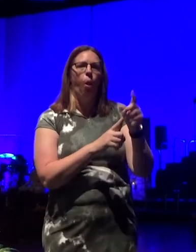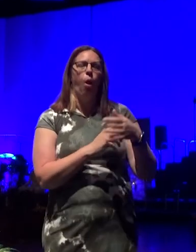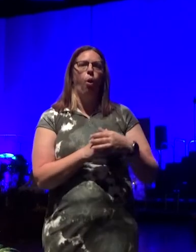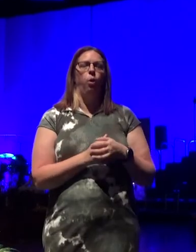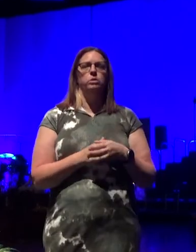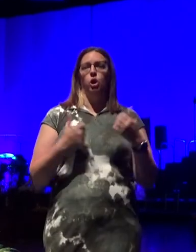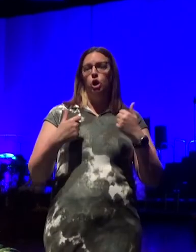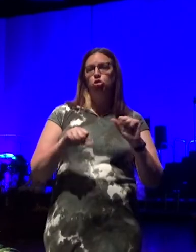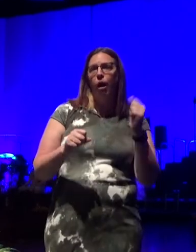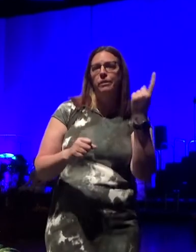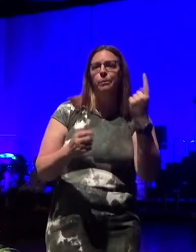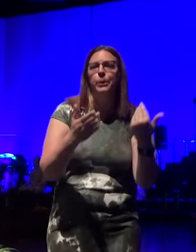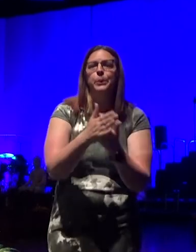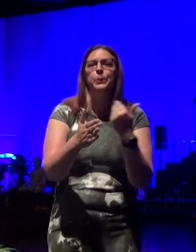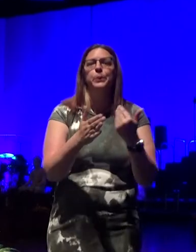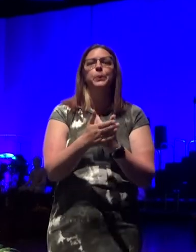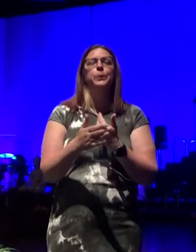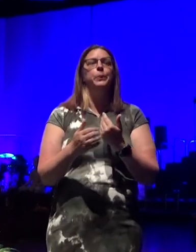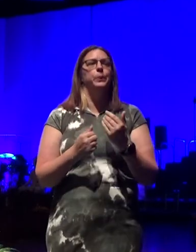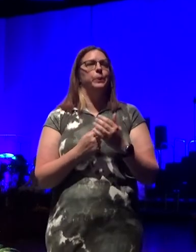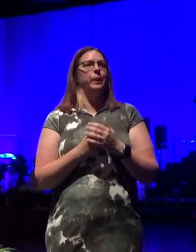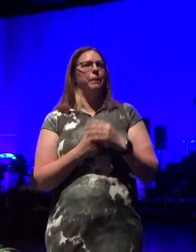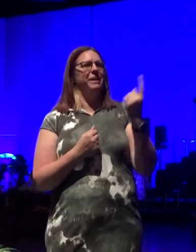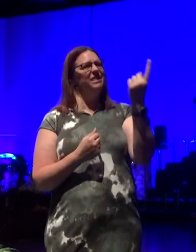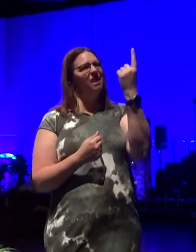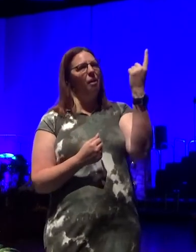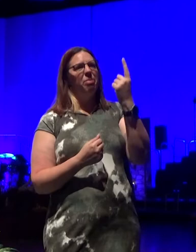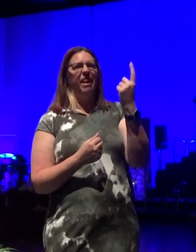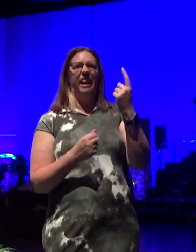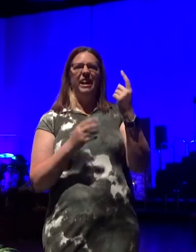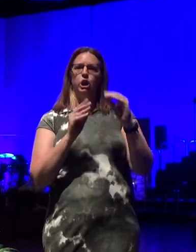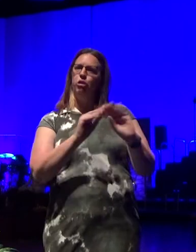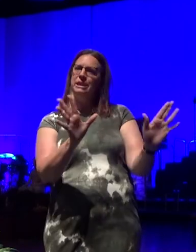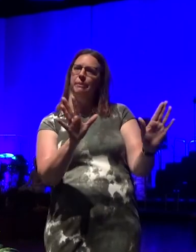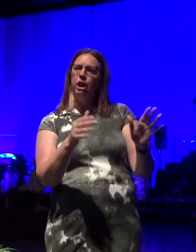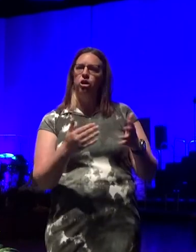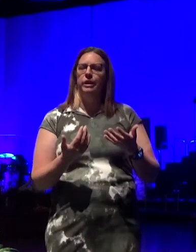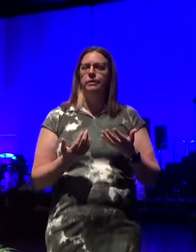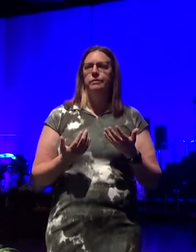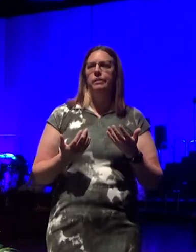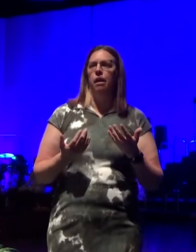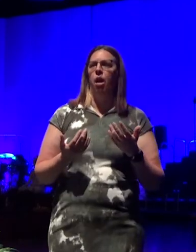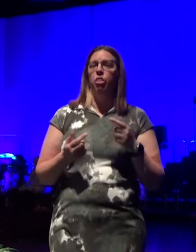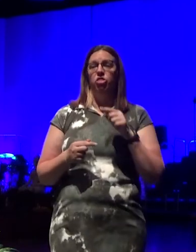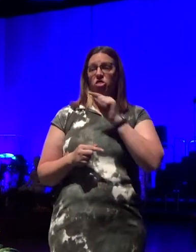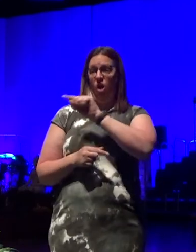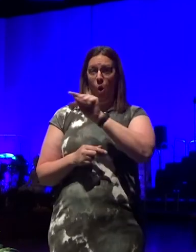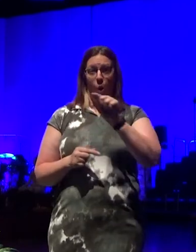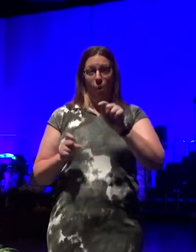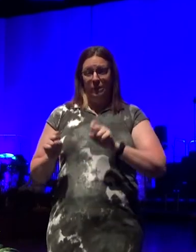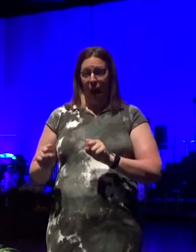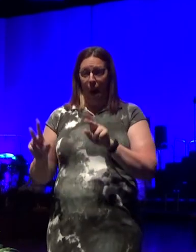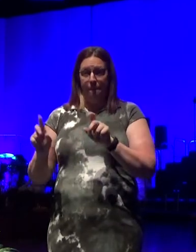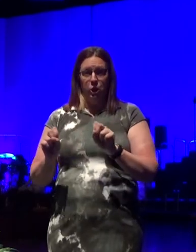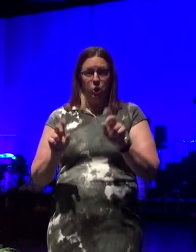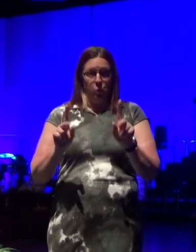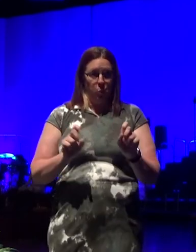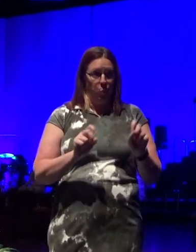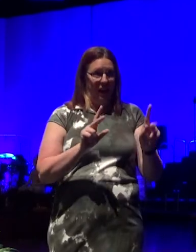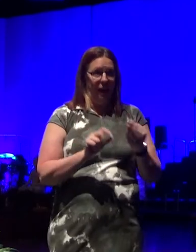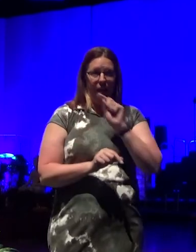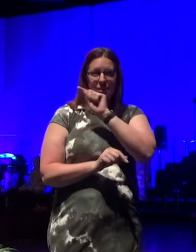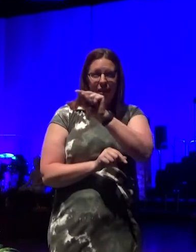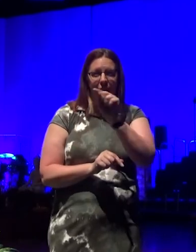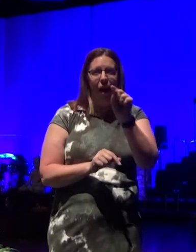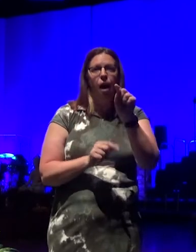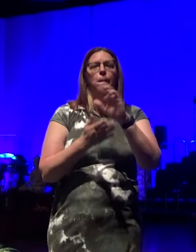little bit more transparent and authentic. These little opportunities become openings that open doors for us in our lives.